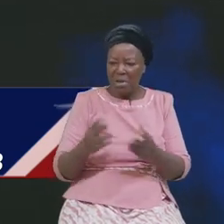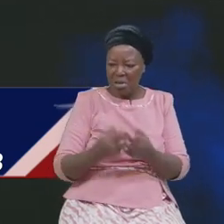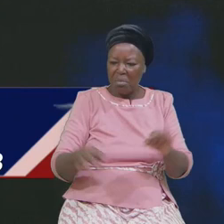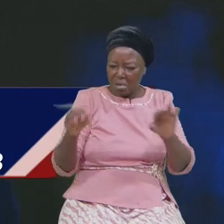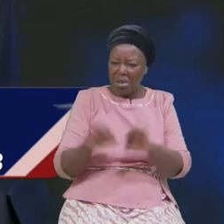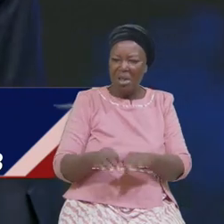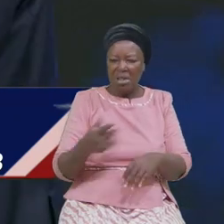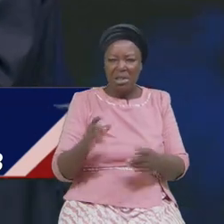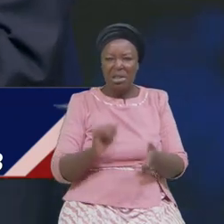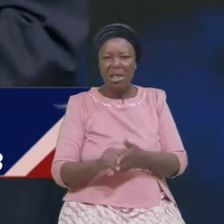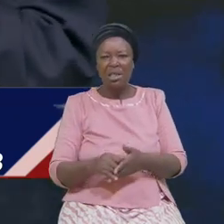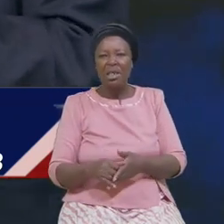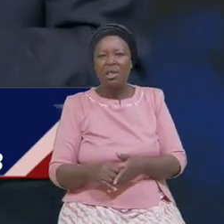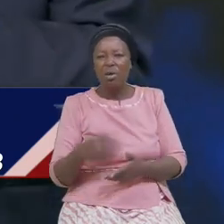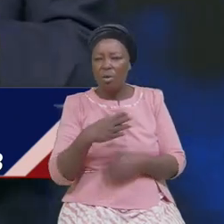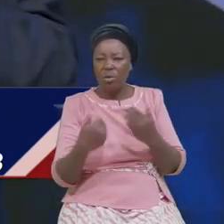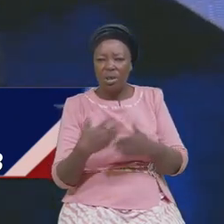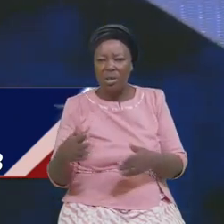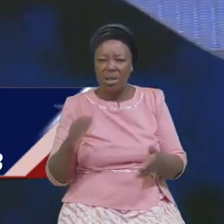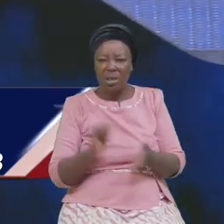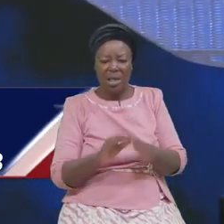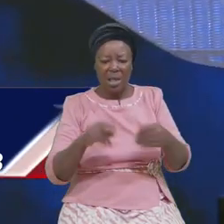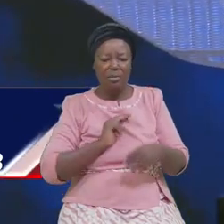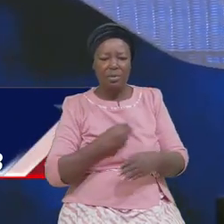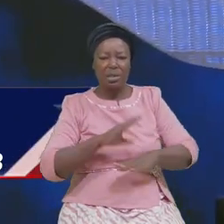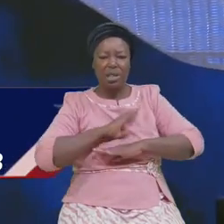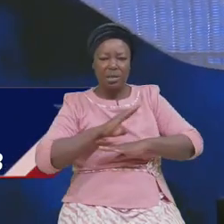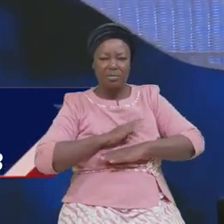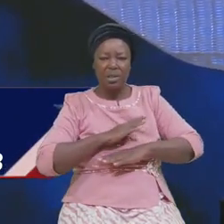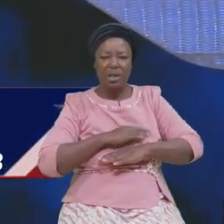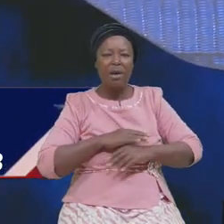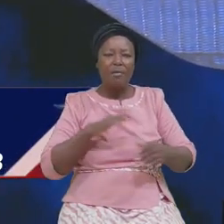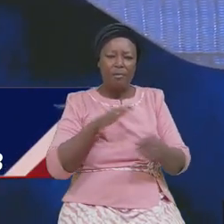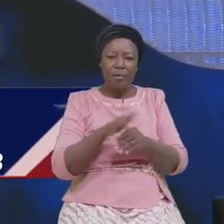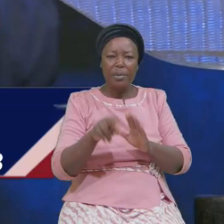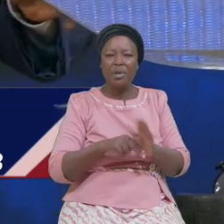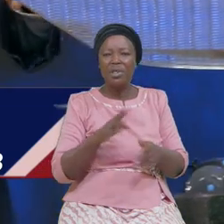touchable, all the things that give us satisfaction,